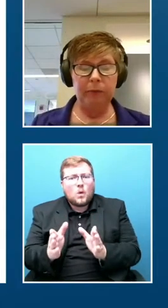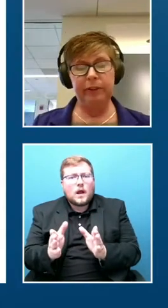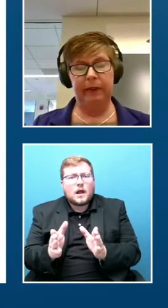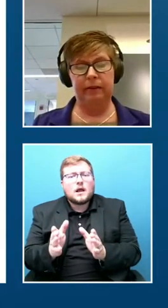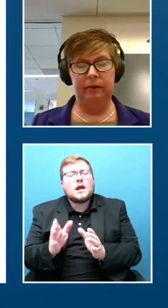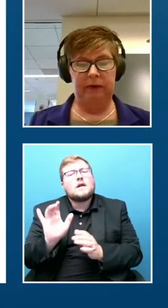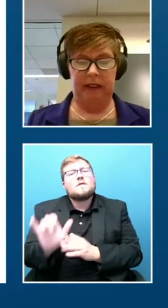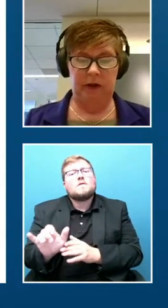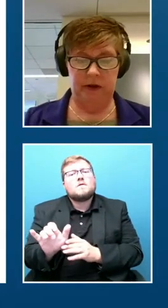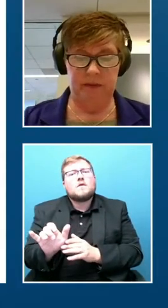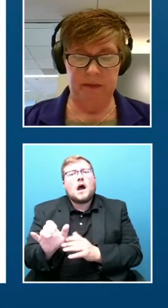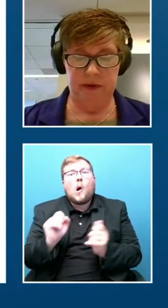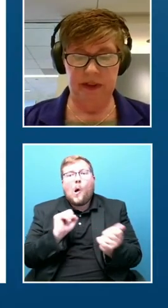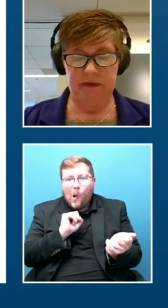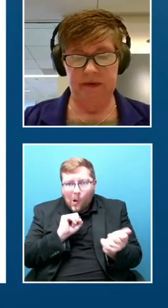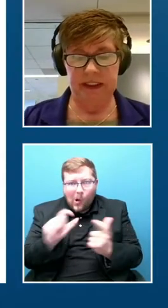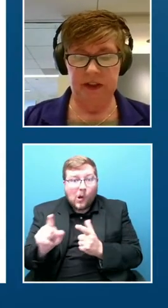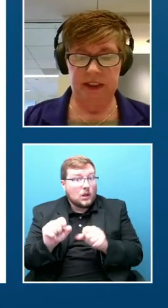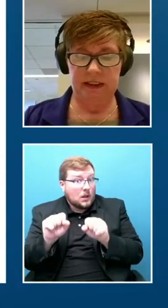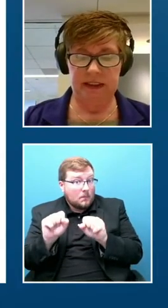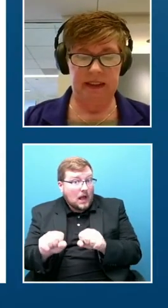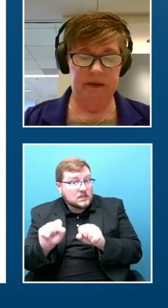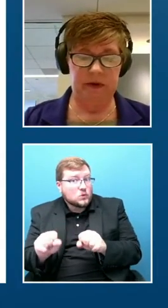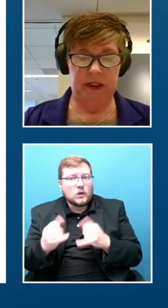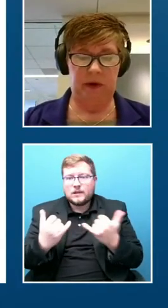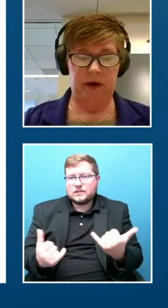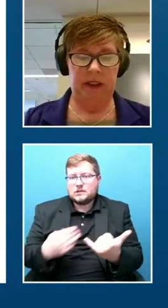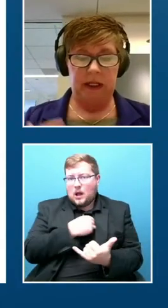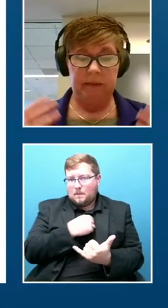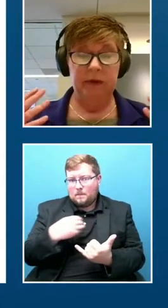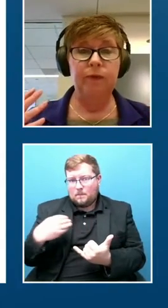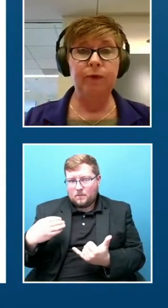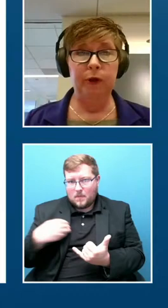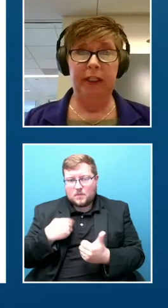that all prospective and current members of each state